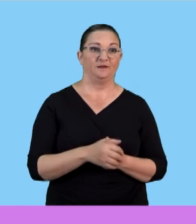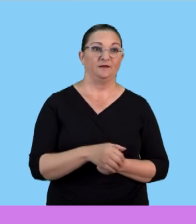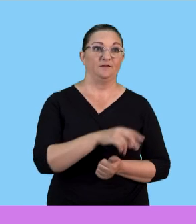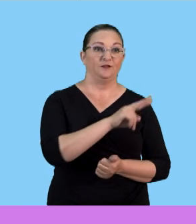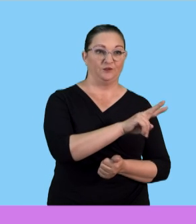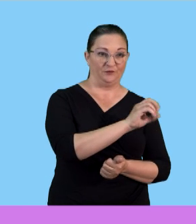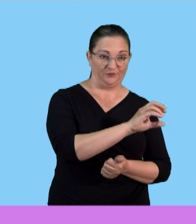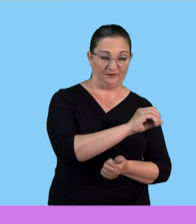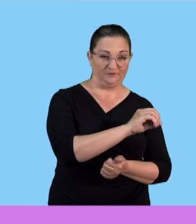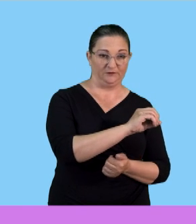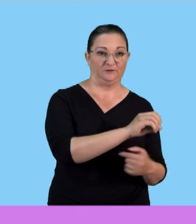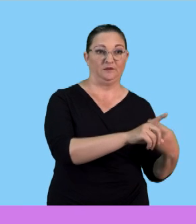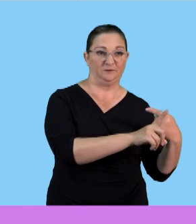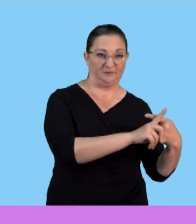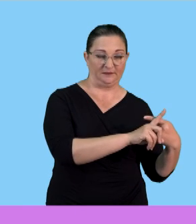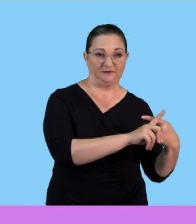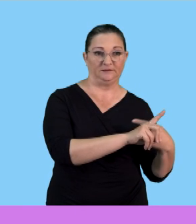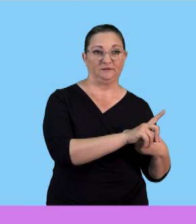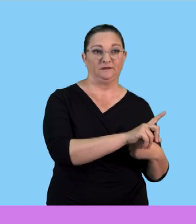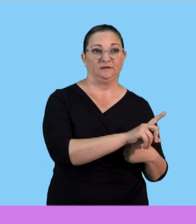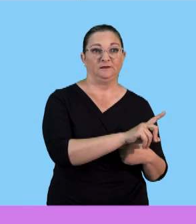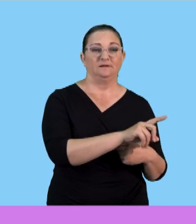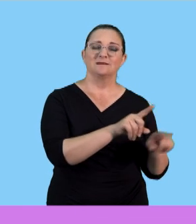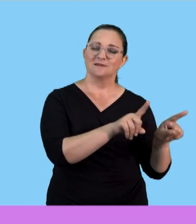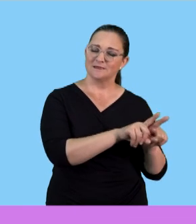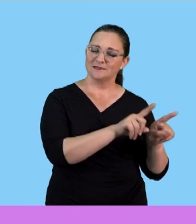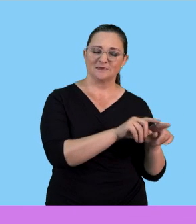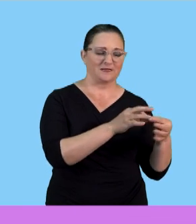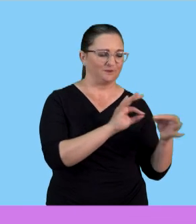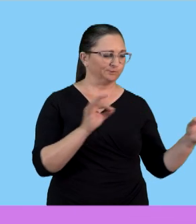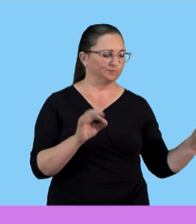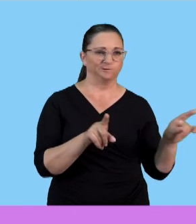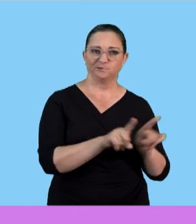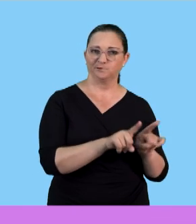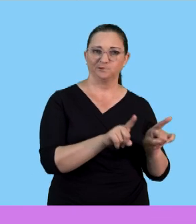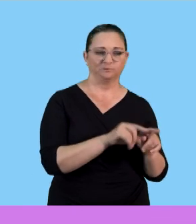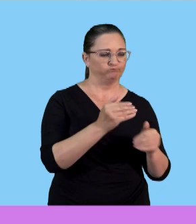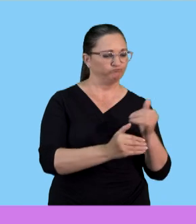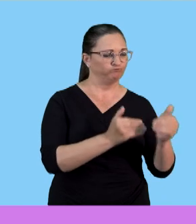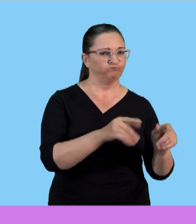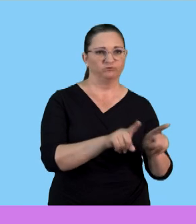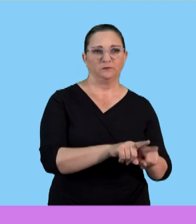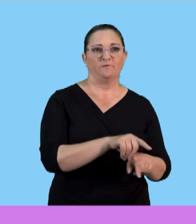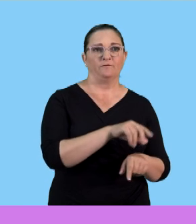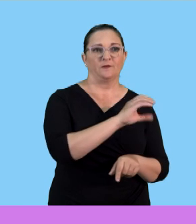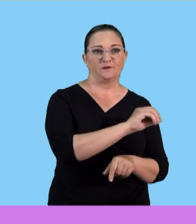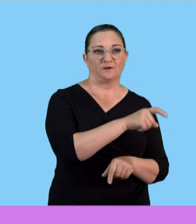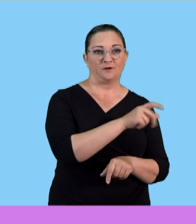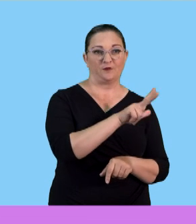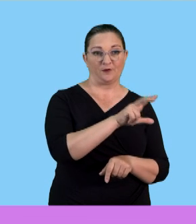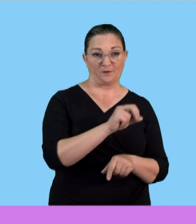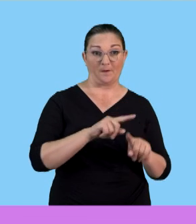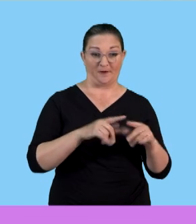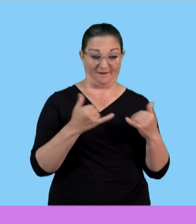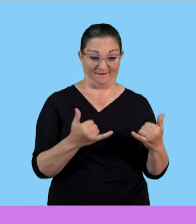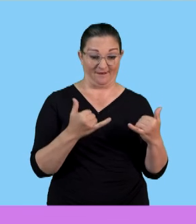value, we have 200 plus. So we are using the same formula or the same procedure. So in